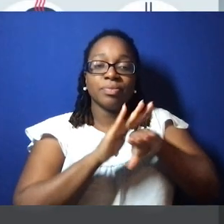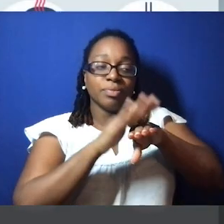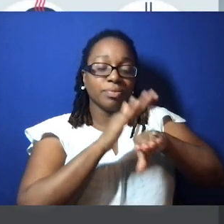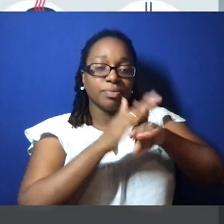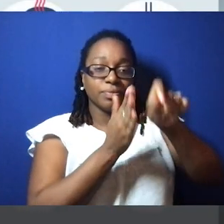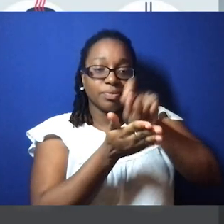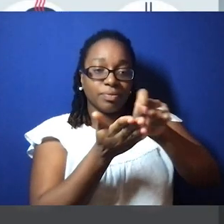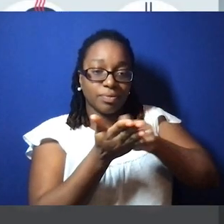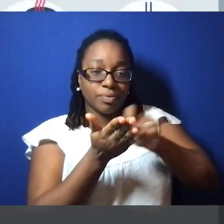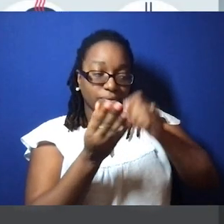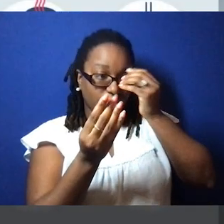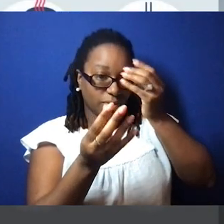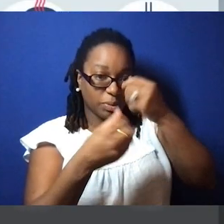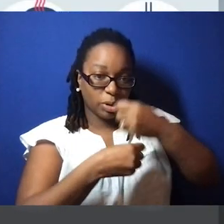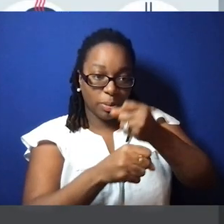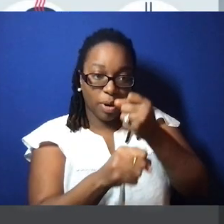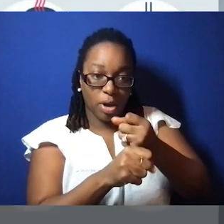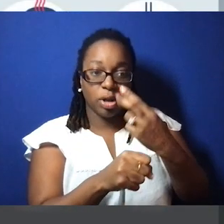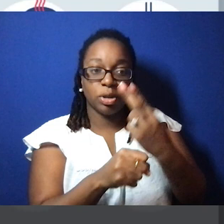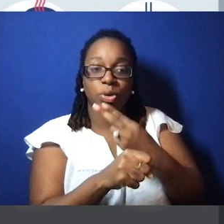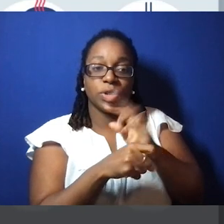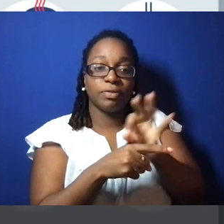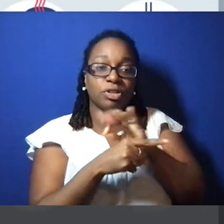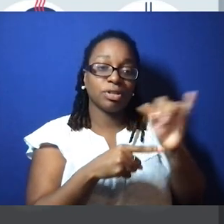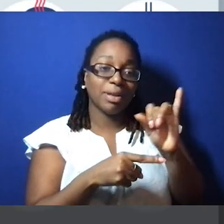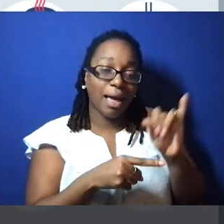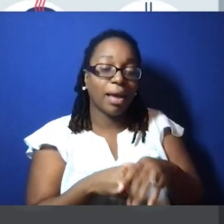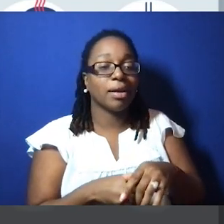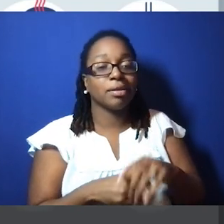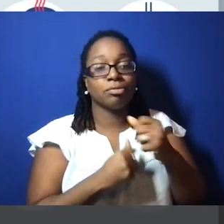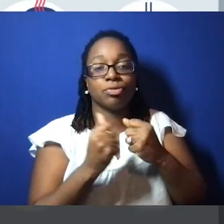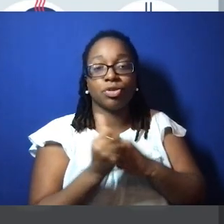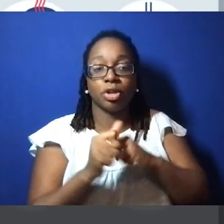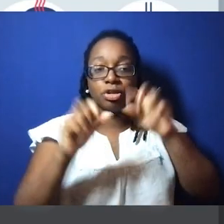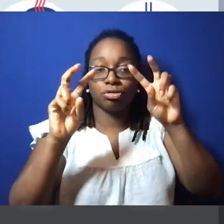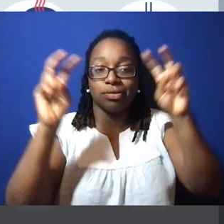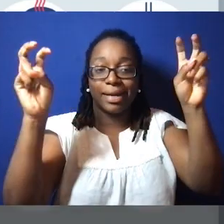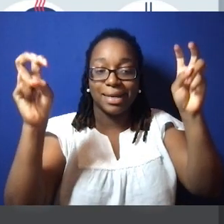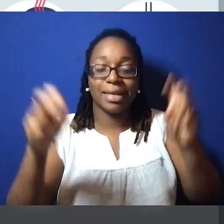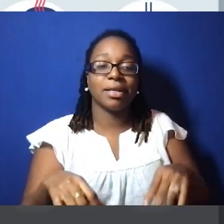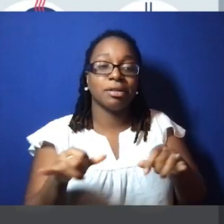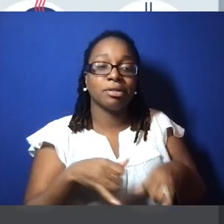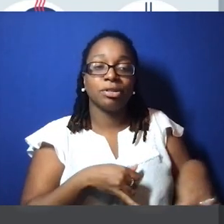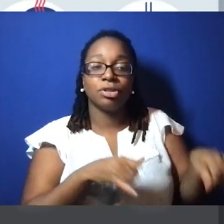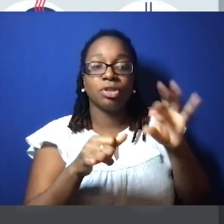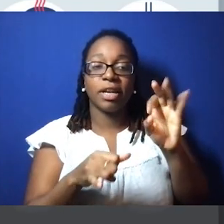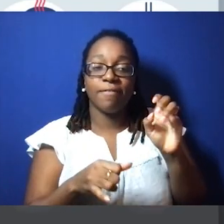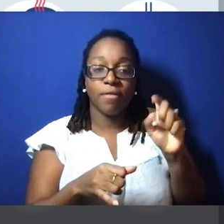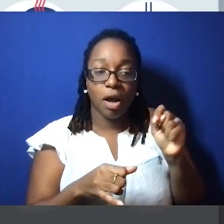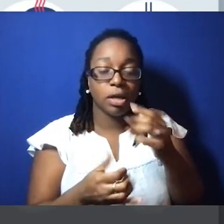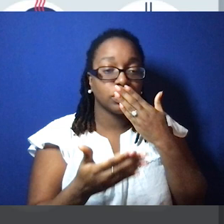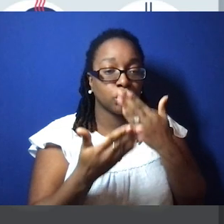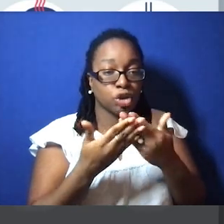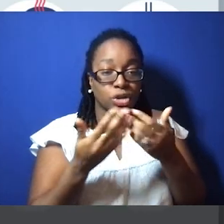Develop accessible written information products using features like structured headings, standard fonts with